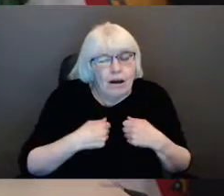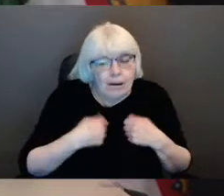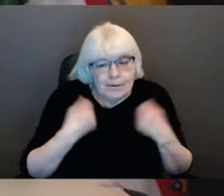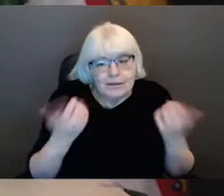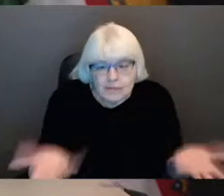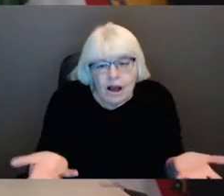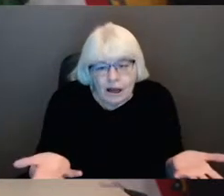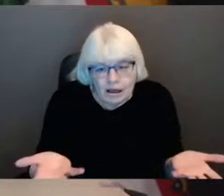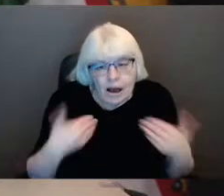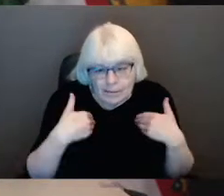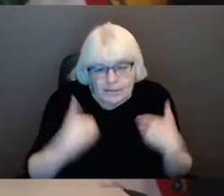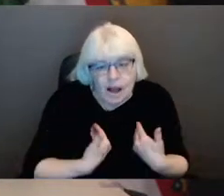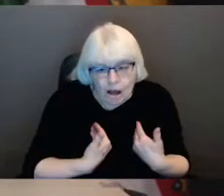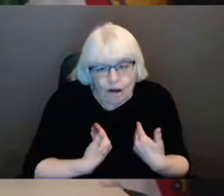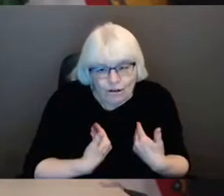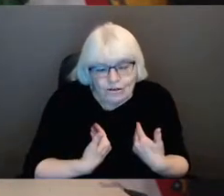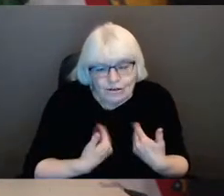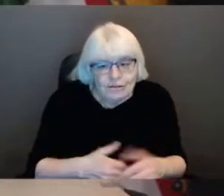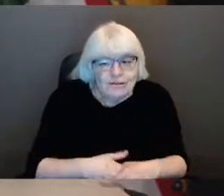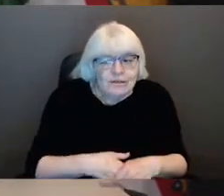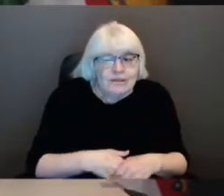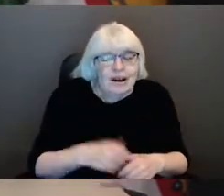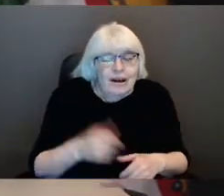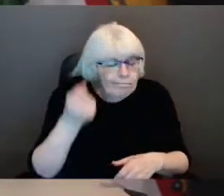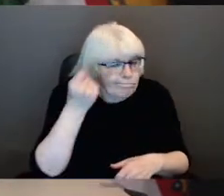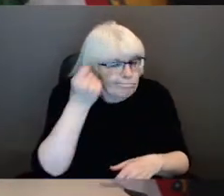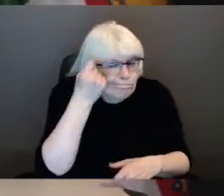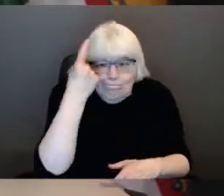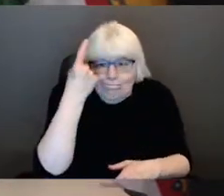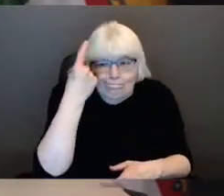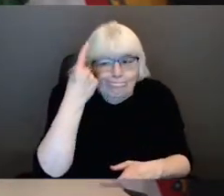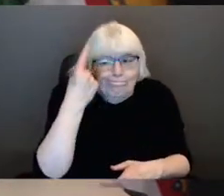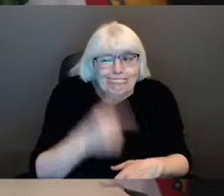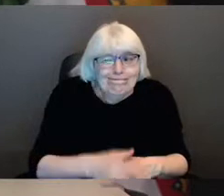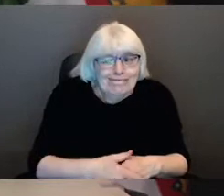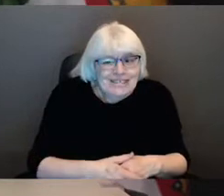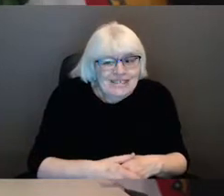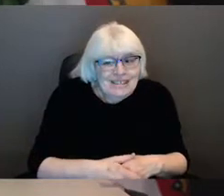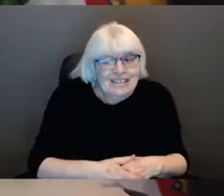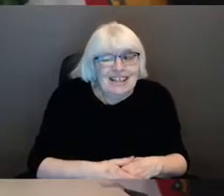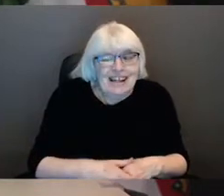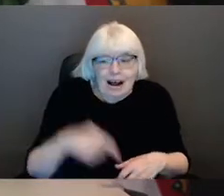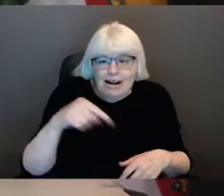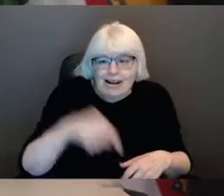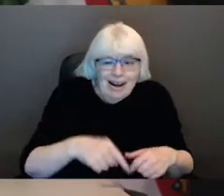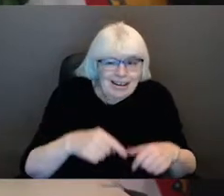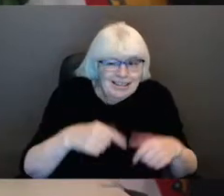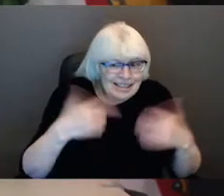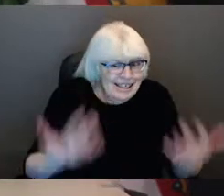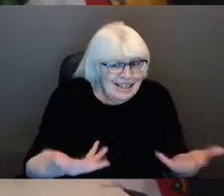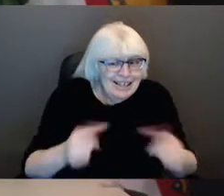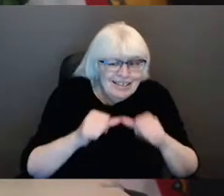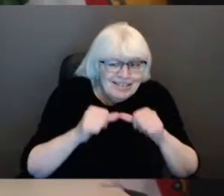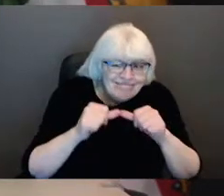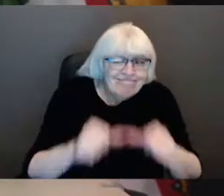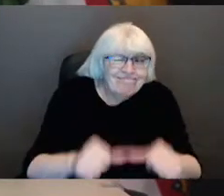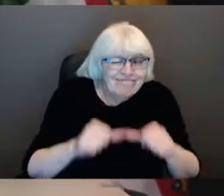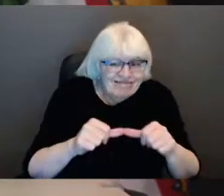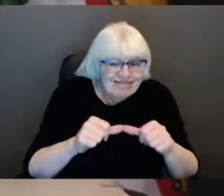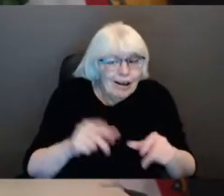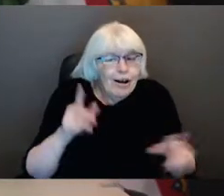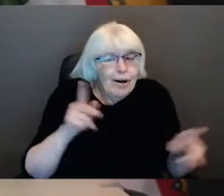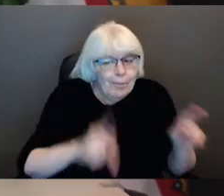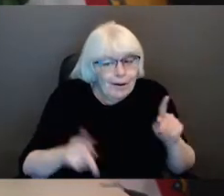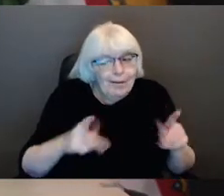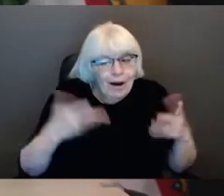think the longer this goes on, obviously, the more and more people get tired of it. But I think